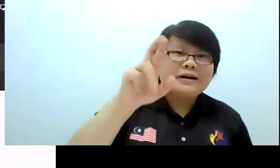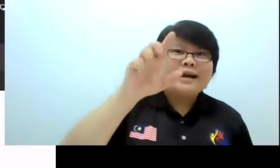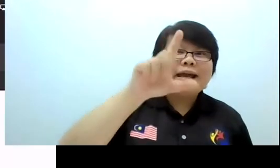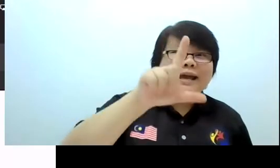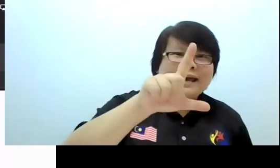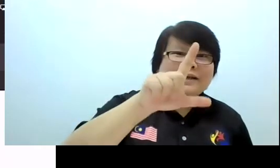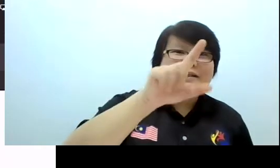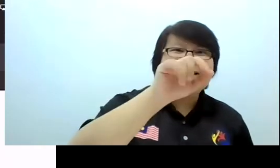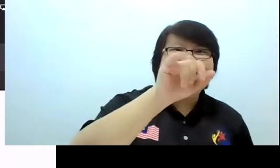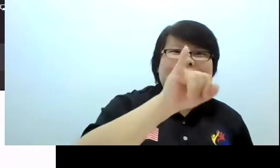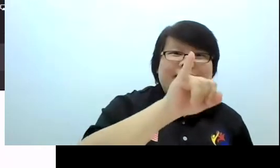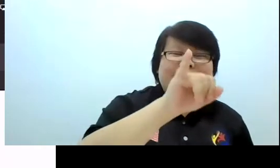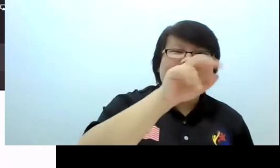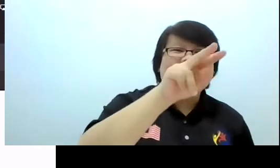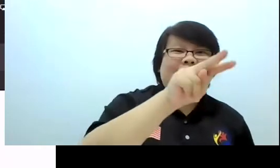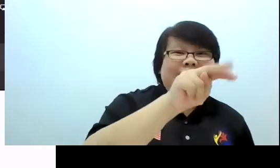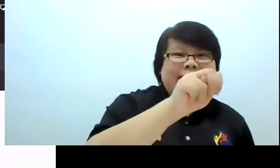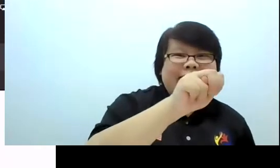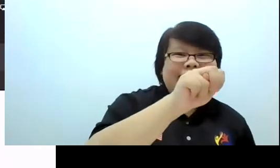U-N-D-E-R,